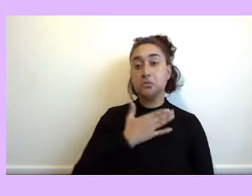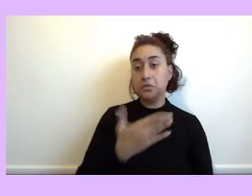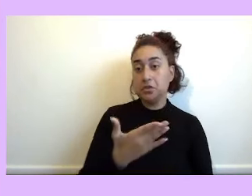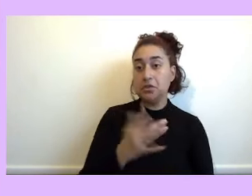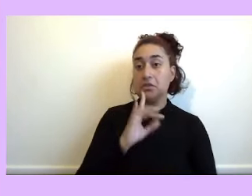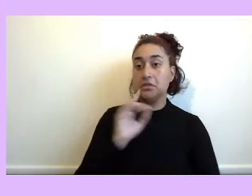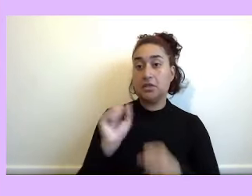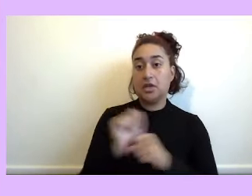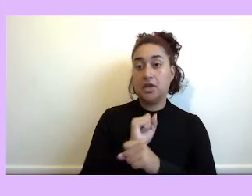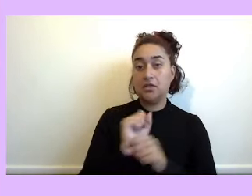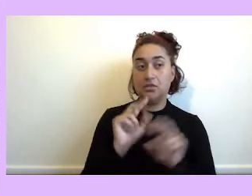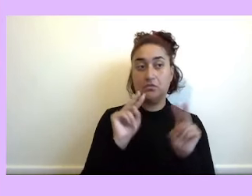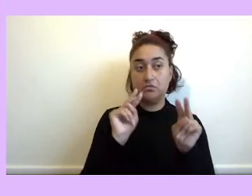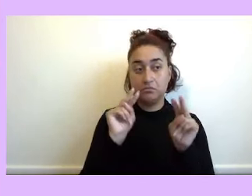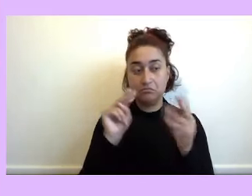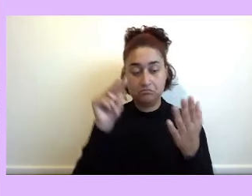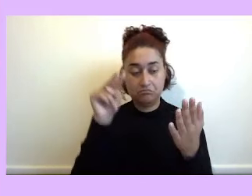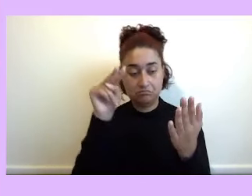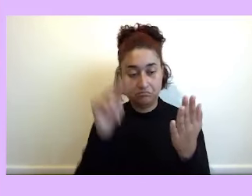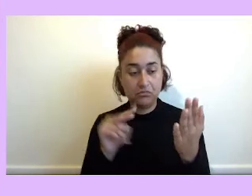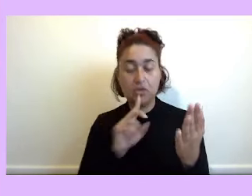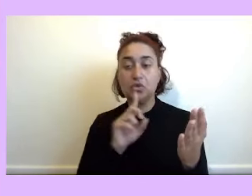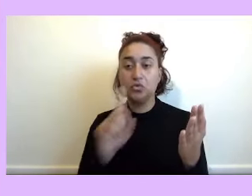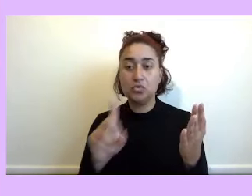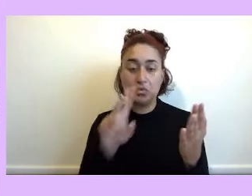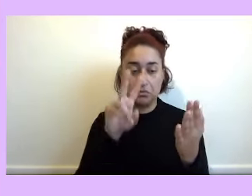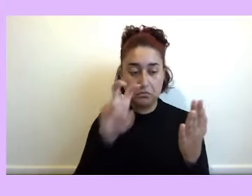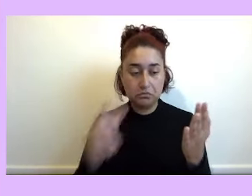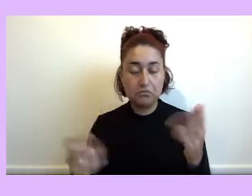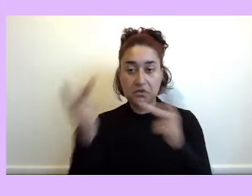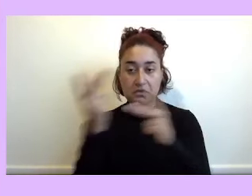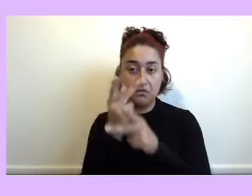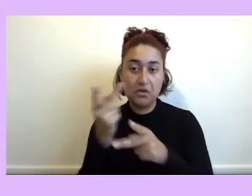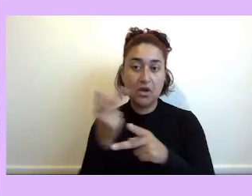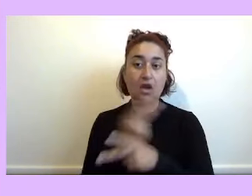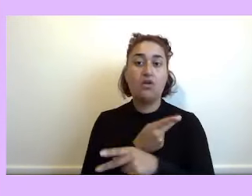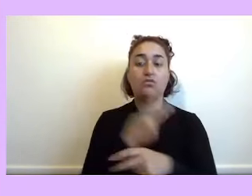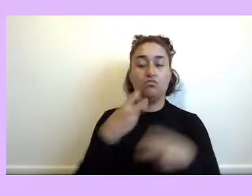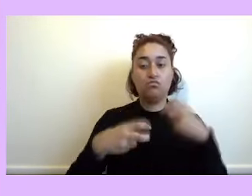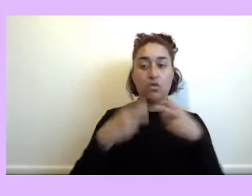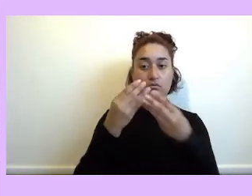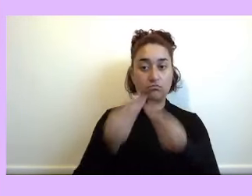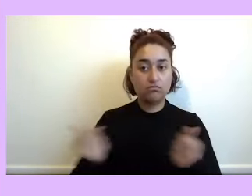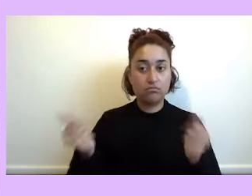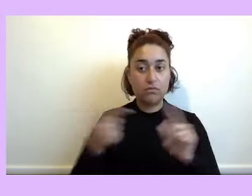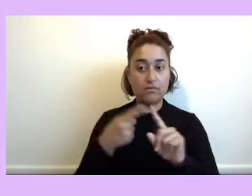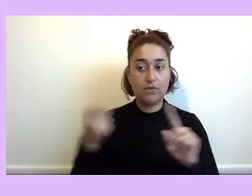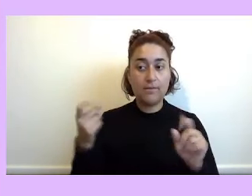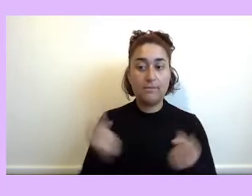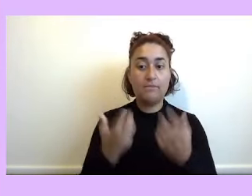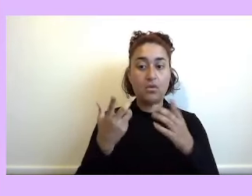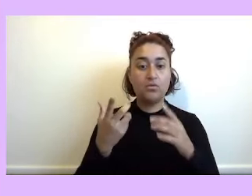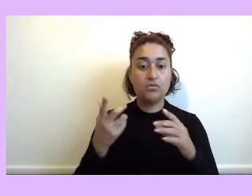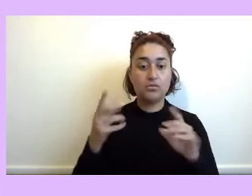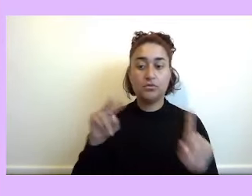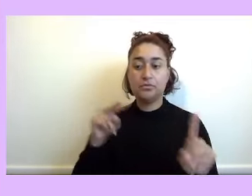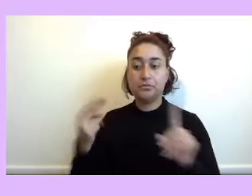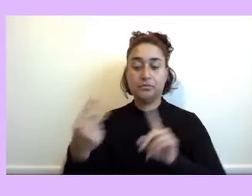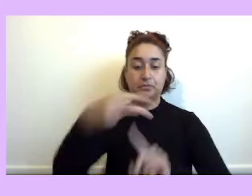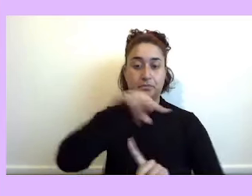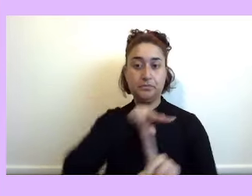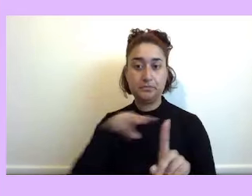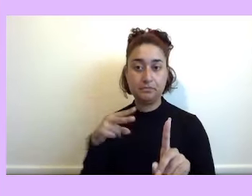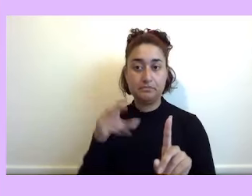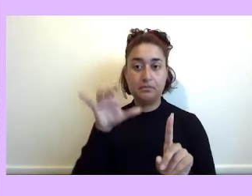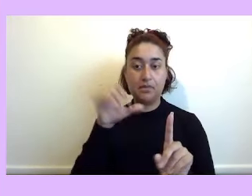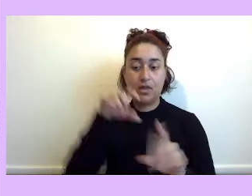look at the truth of a matter and to figure out problem solving from multiple directions that is rooted in values